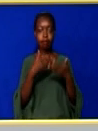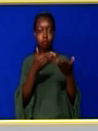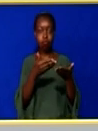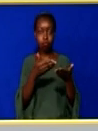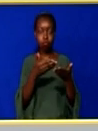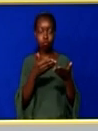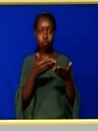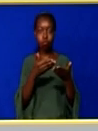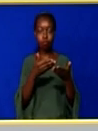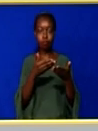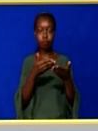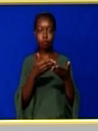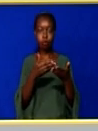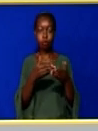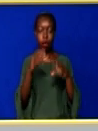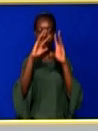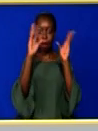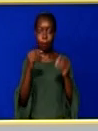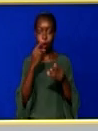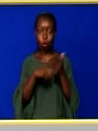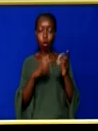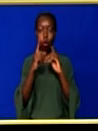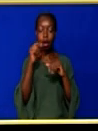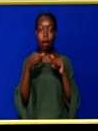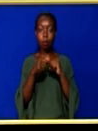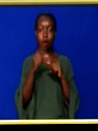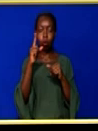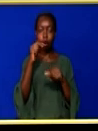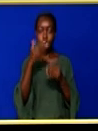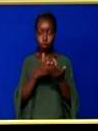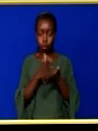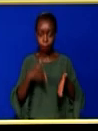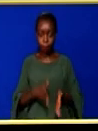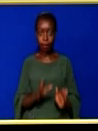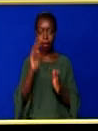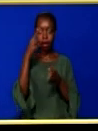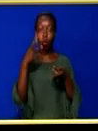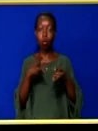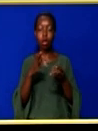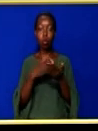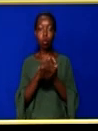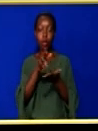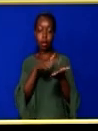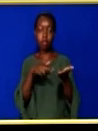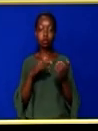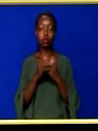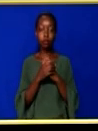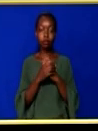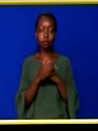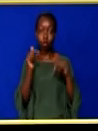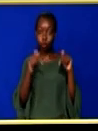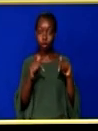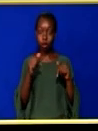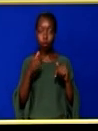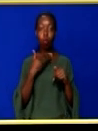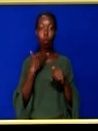a clue that we'll be talking about two ways. Two ways. One is about through birth. The second way is through registration. So today, we